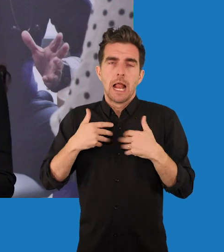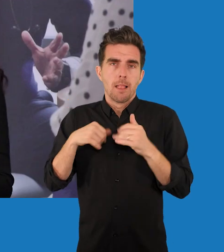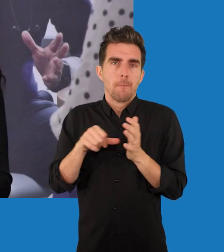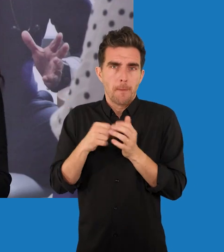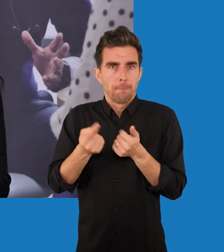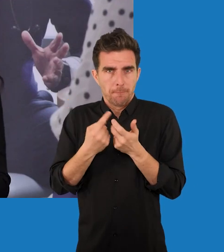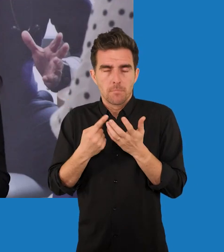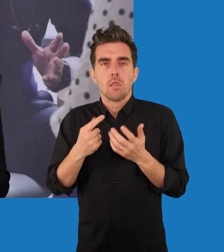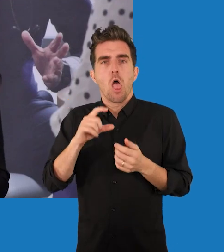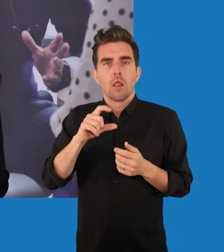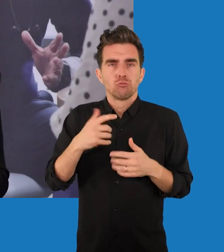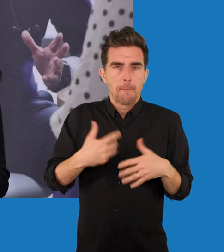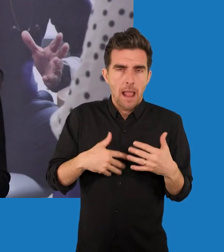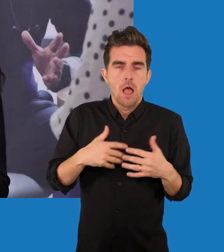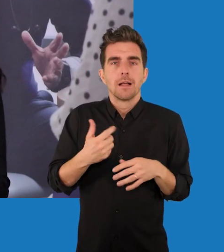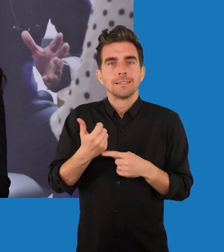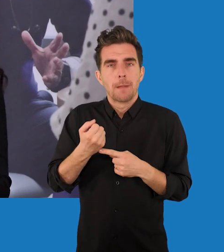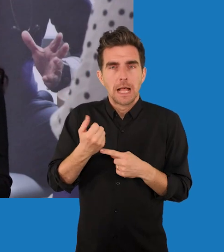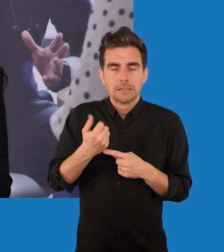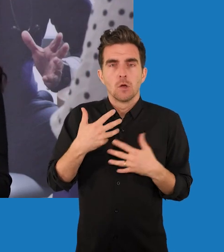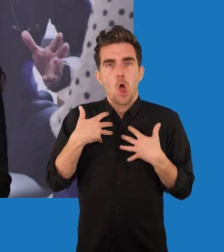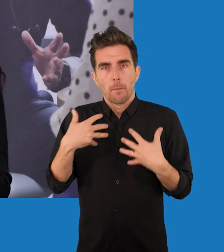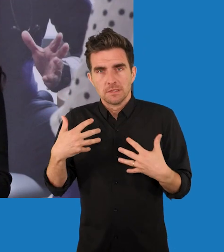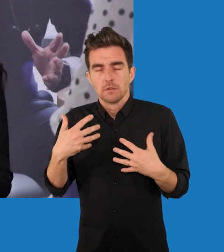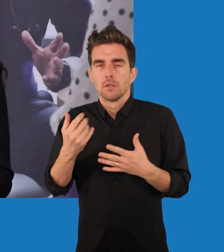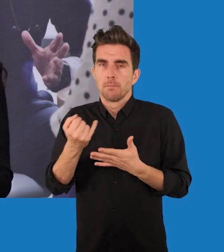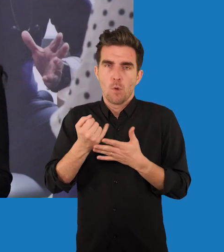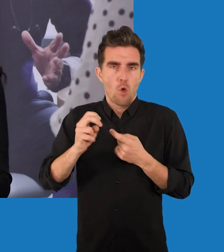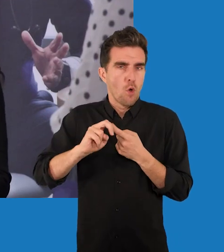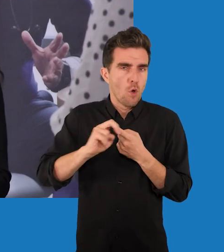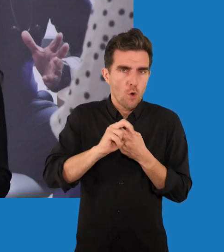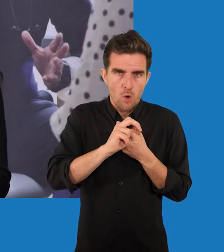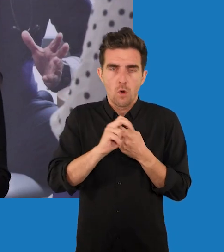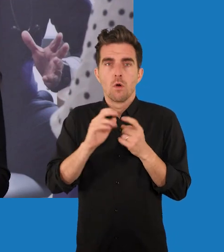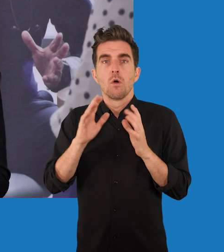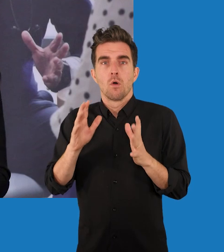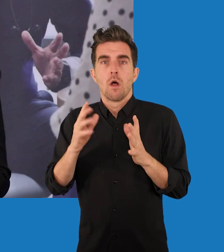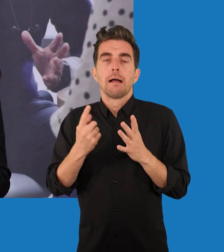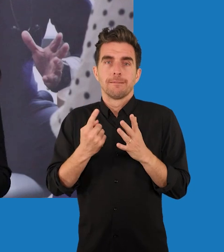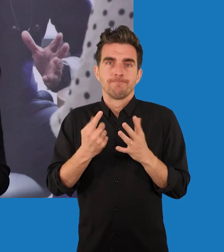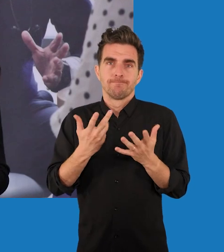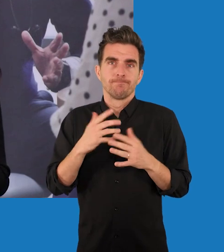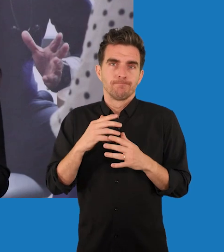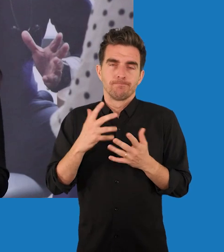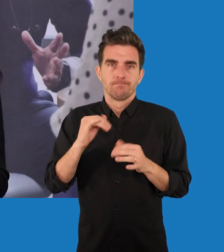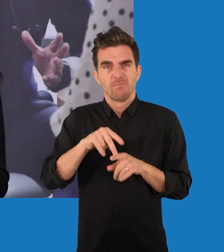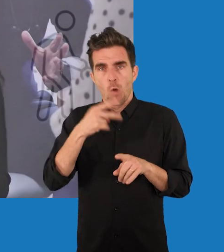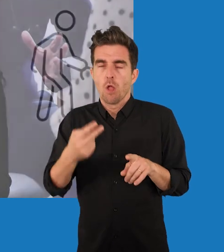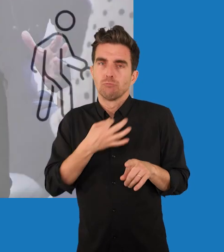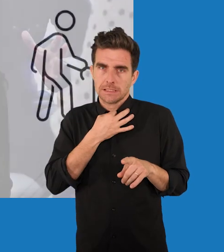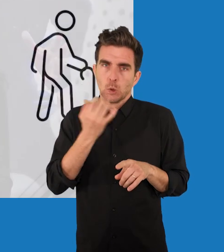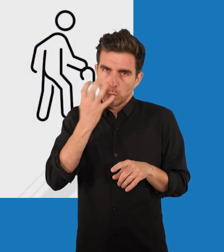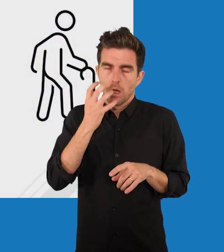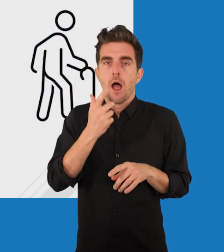health problems, including chronic pain, diabetes, obesity, poor mobility, so she was a huge